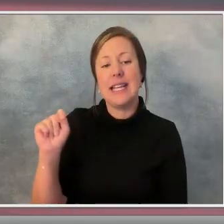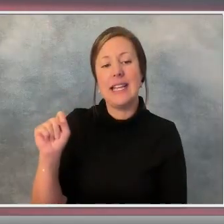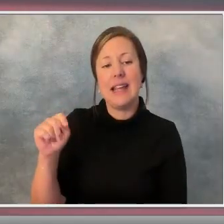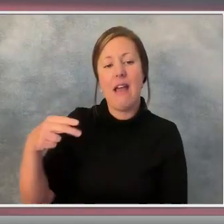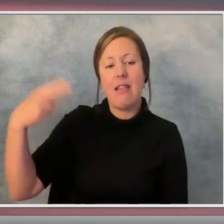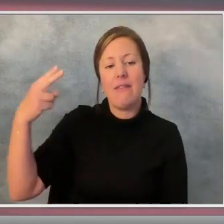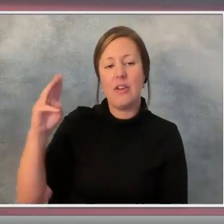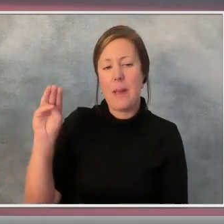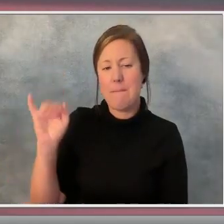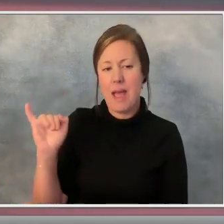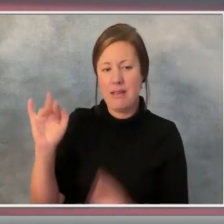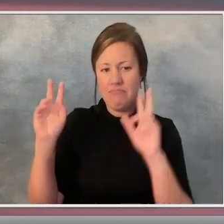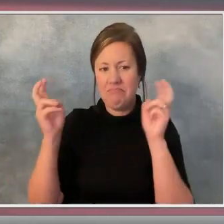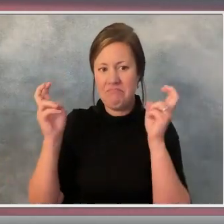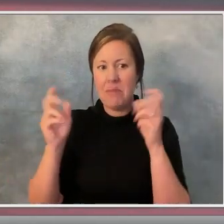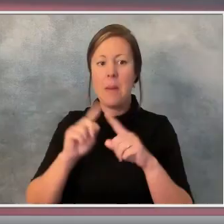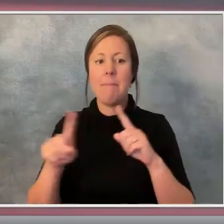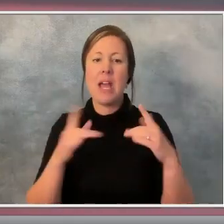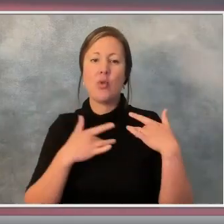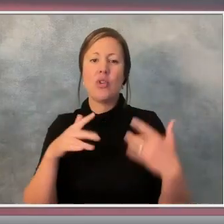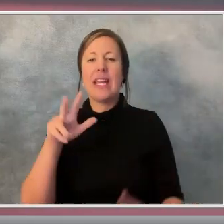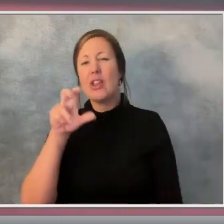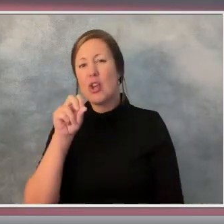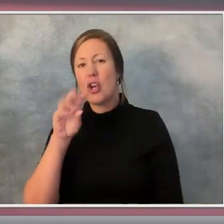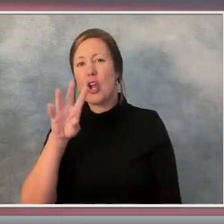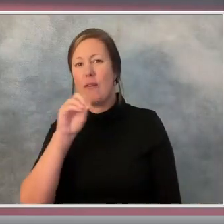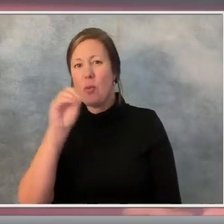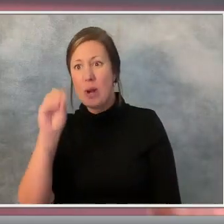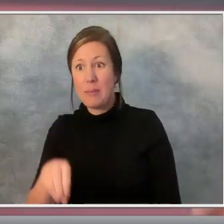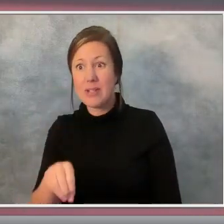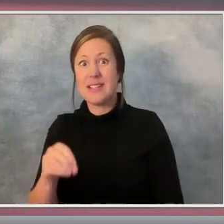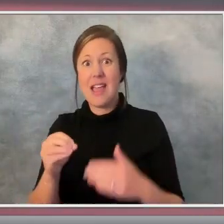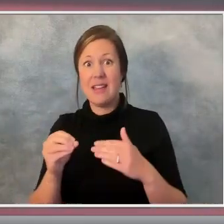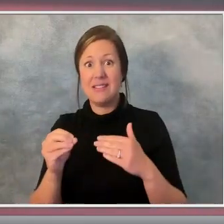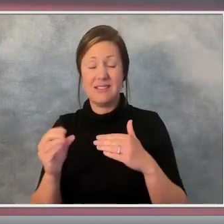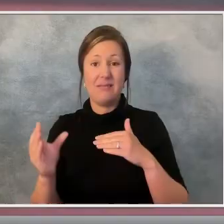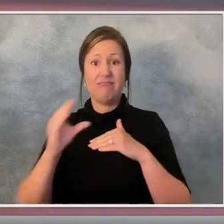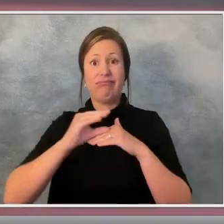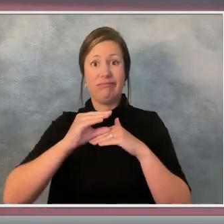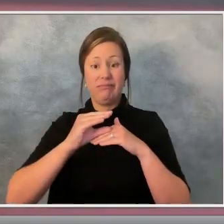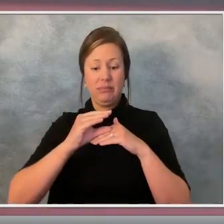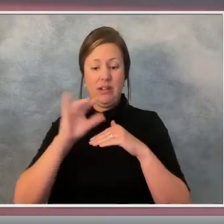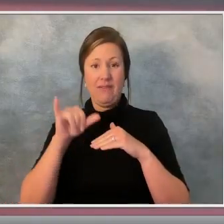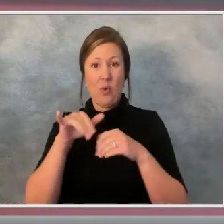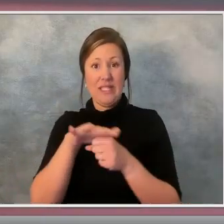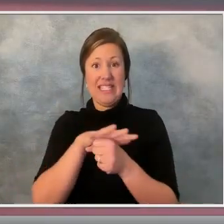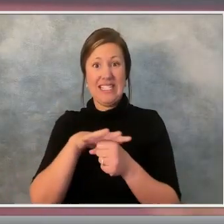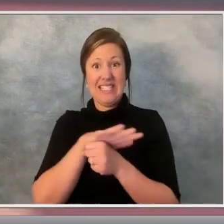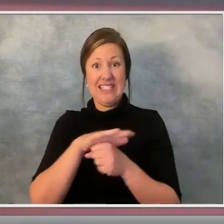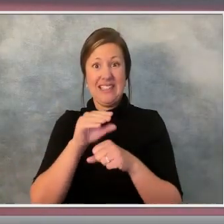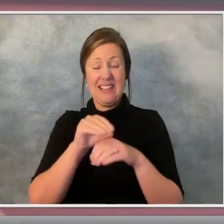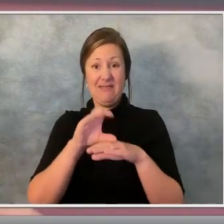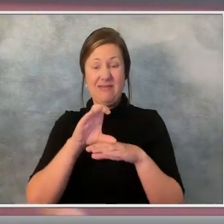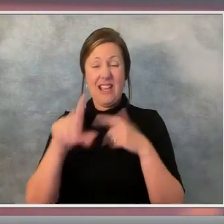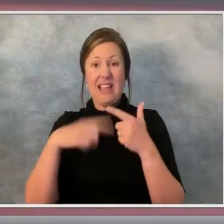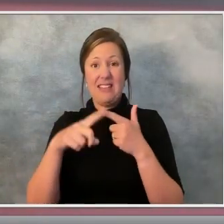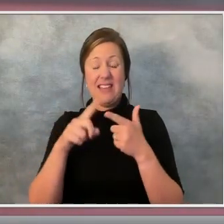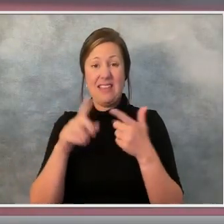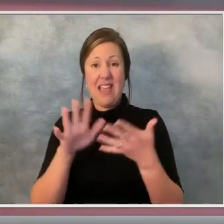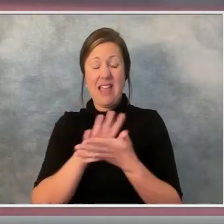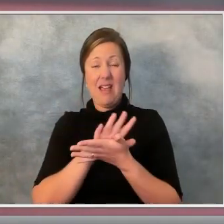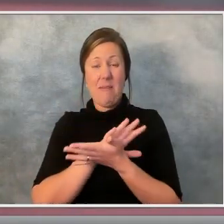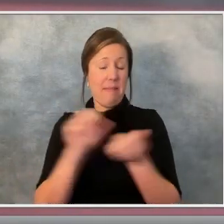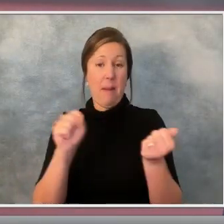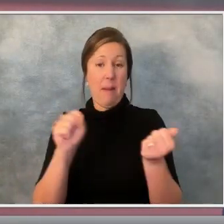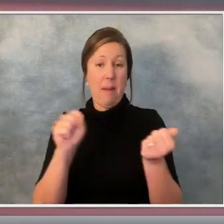40% lesions that are really plaque rich and they rupture suddenly and occlude the vessel, which is how you get as dramatic a